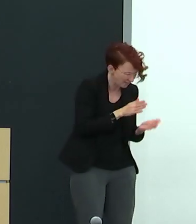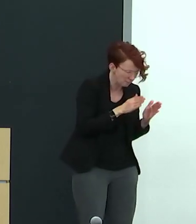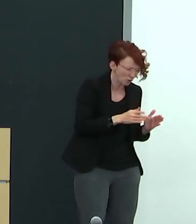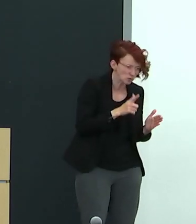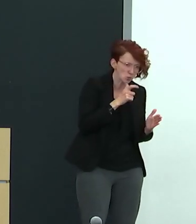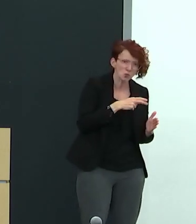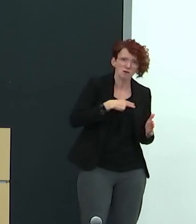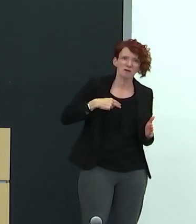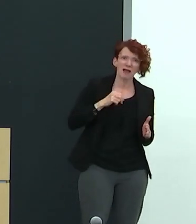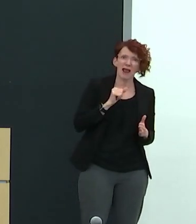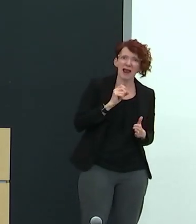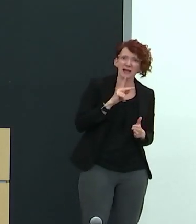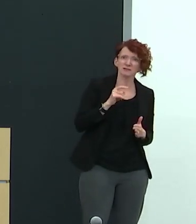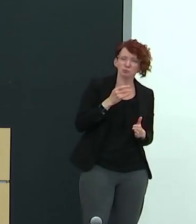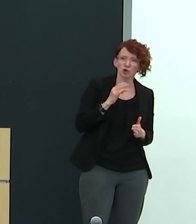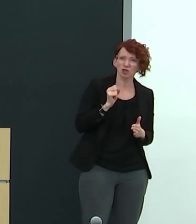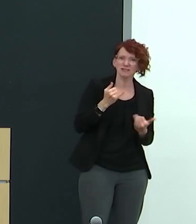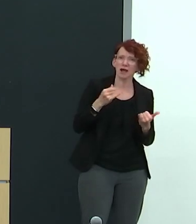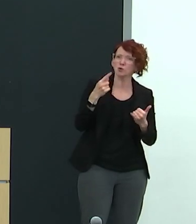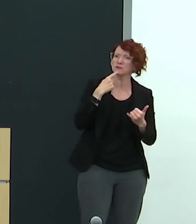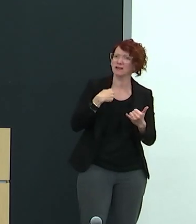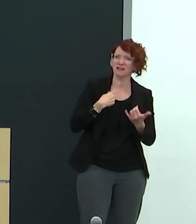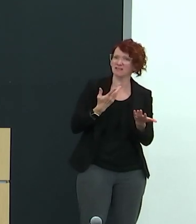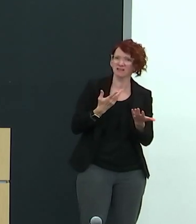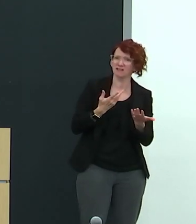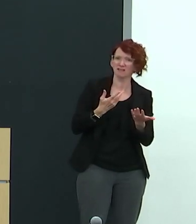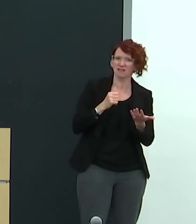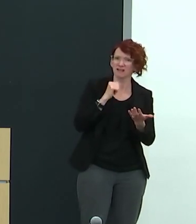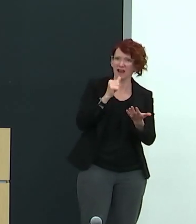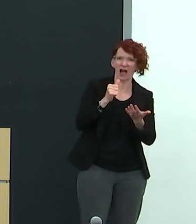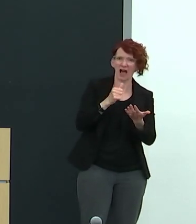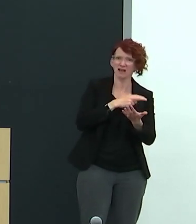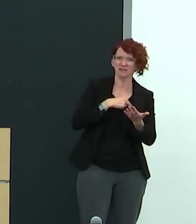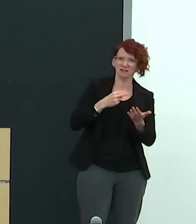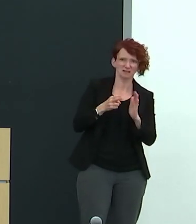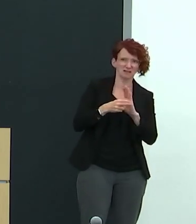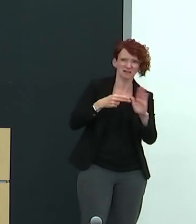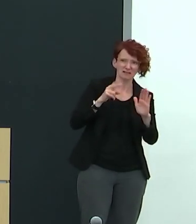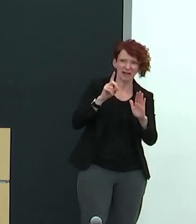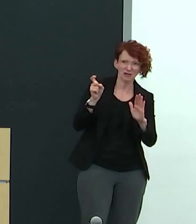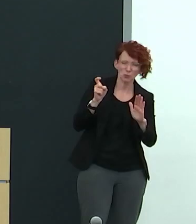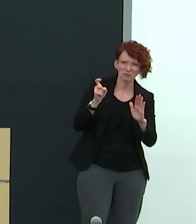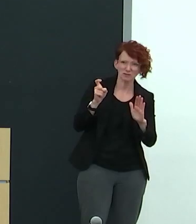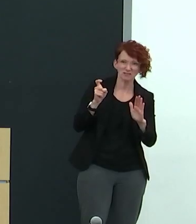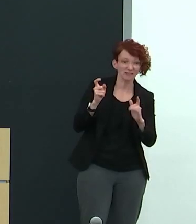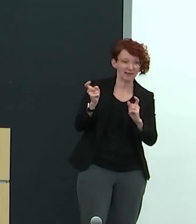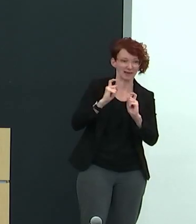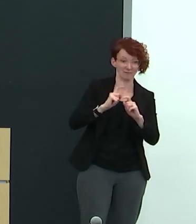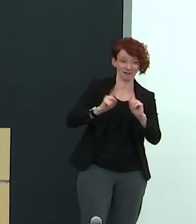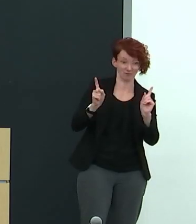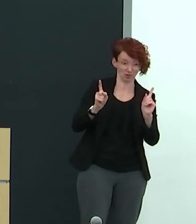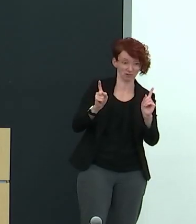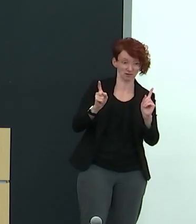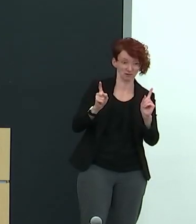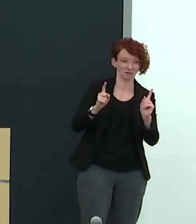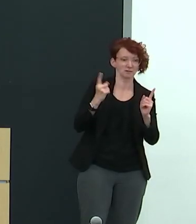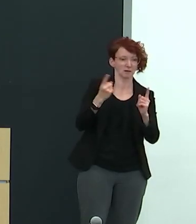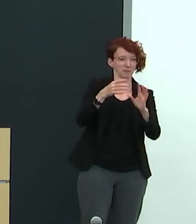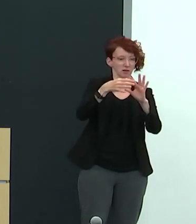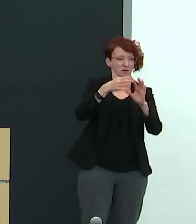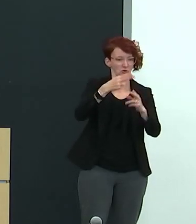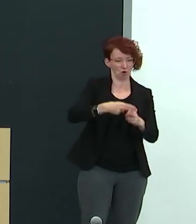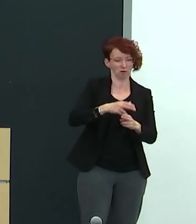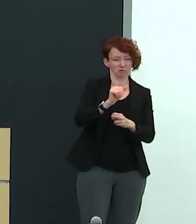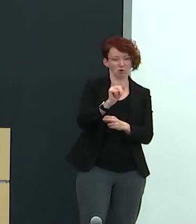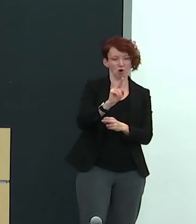was a thing, and randomly reassigned them a new diagnosis, something called